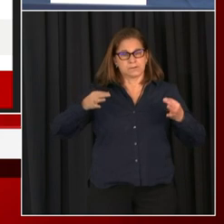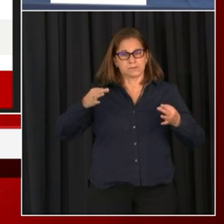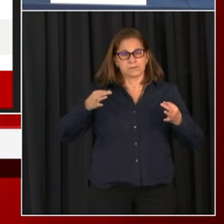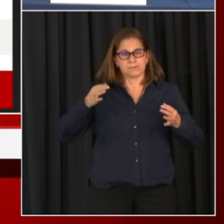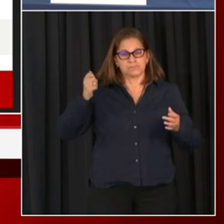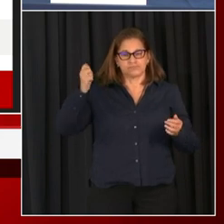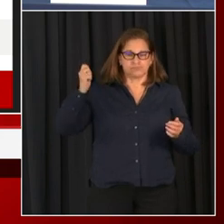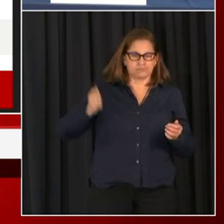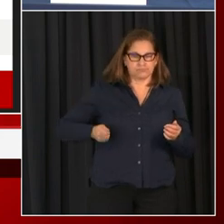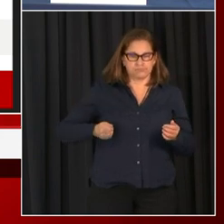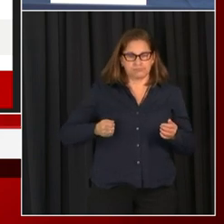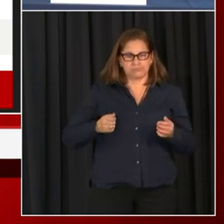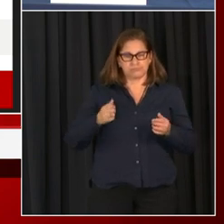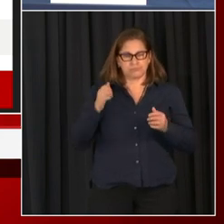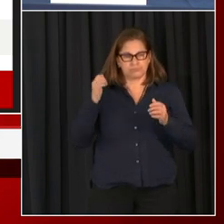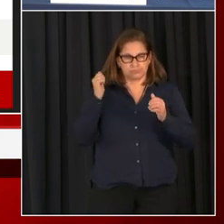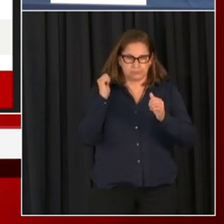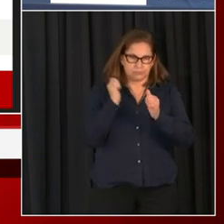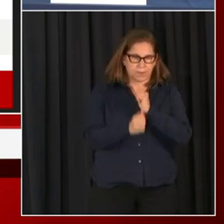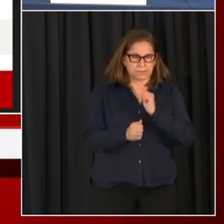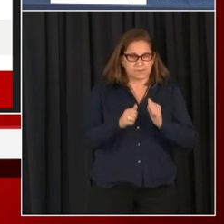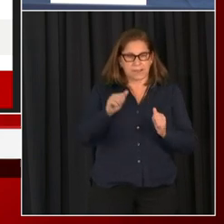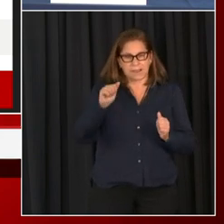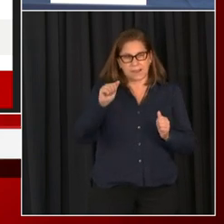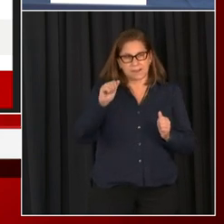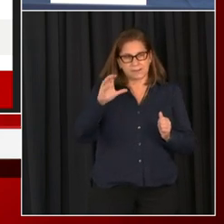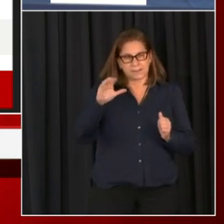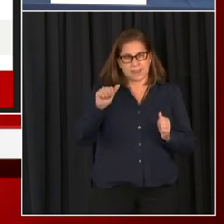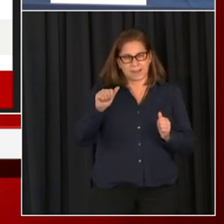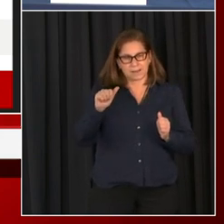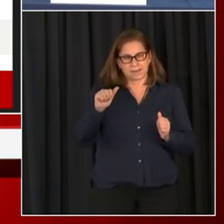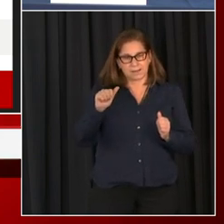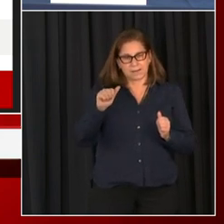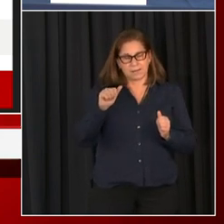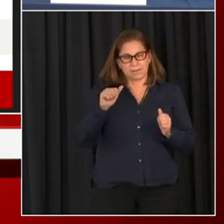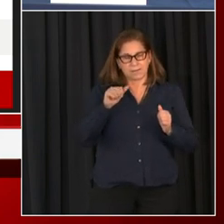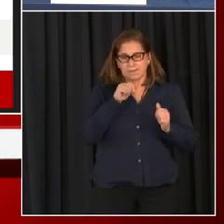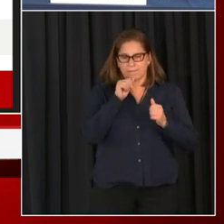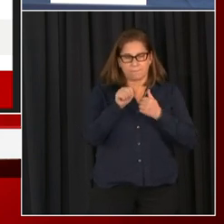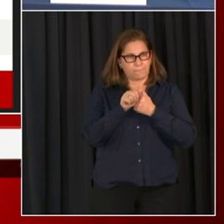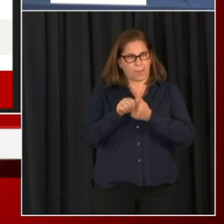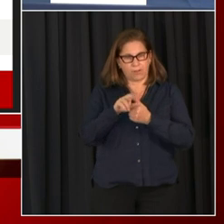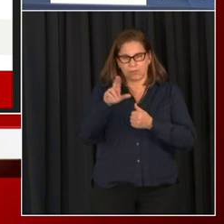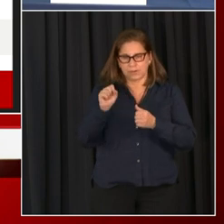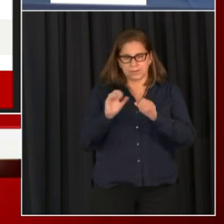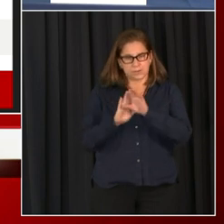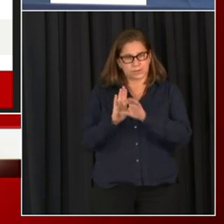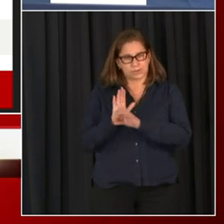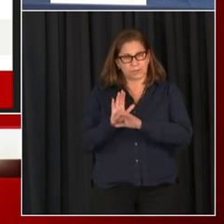unconstitutional. Does your office and the Bowser administration have a contingency plan for